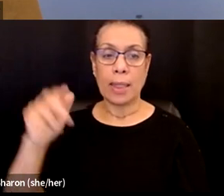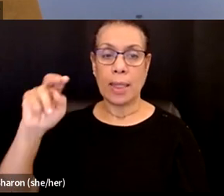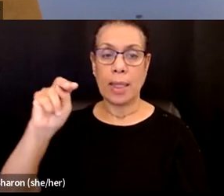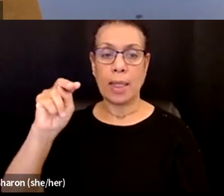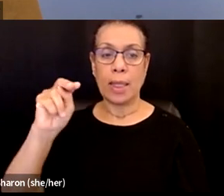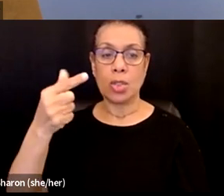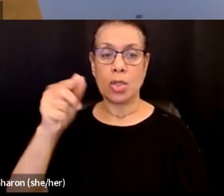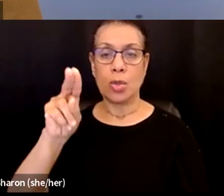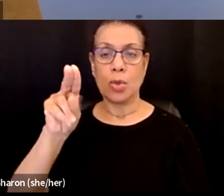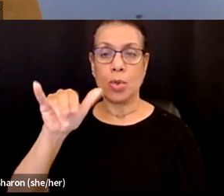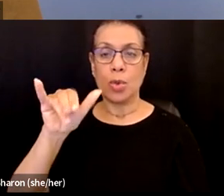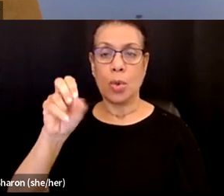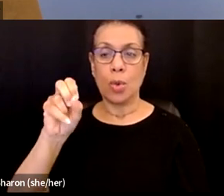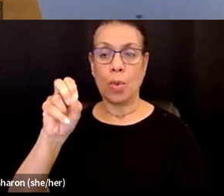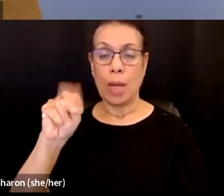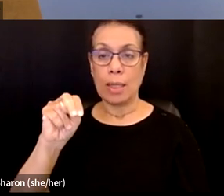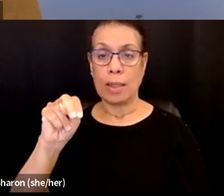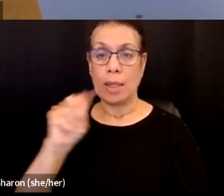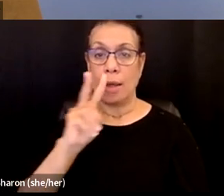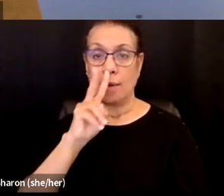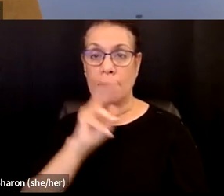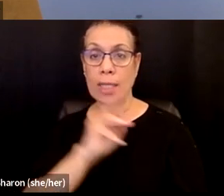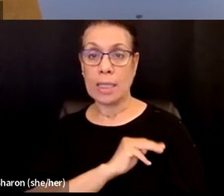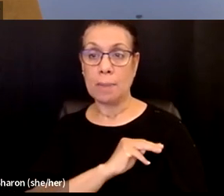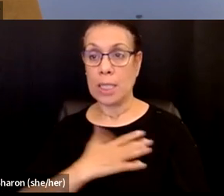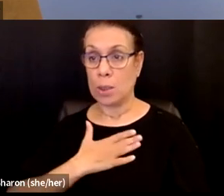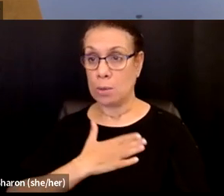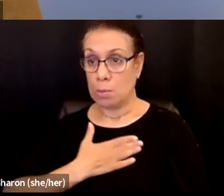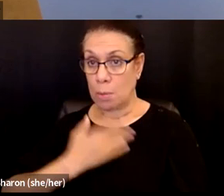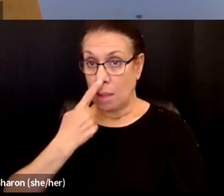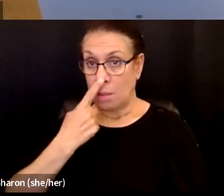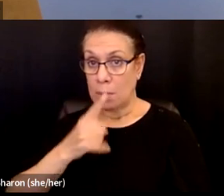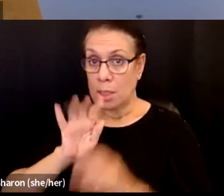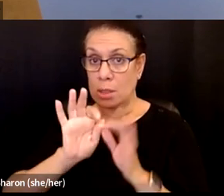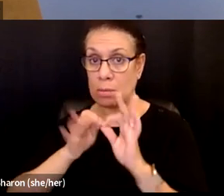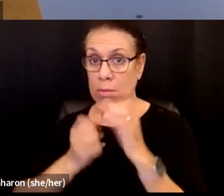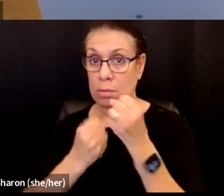i'll ask our vietnamese interpreter to please support our next speaker